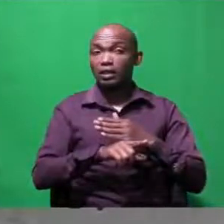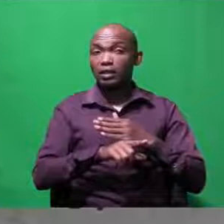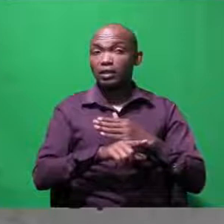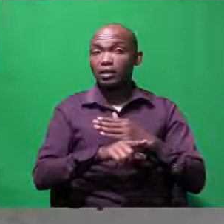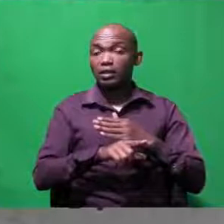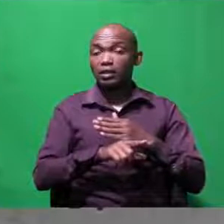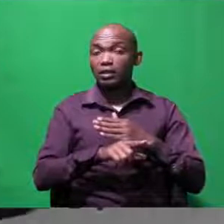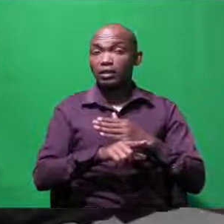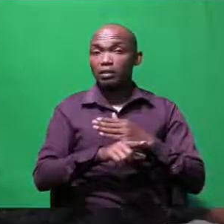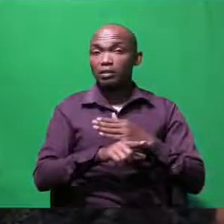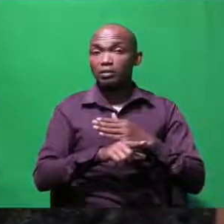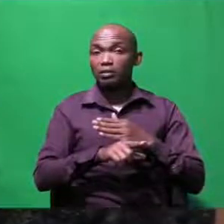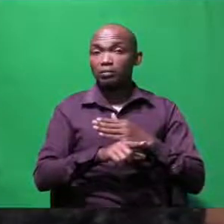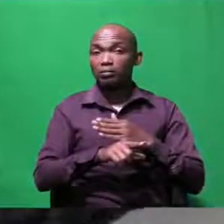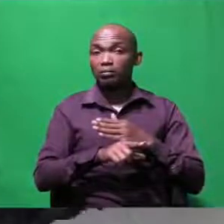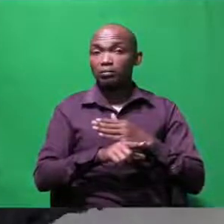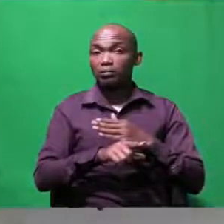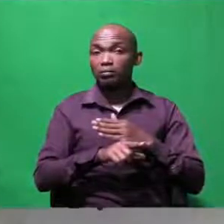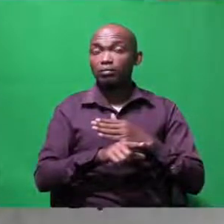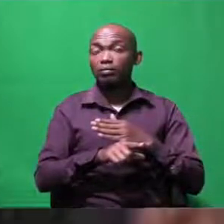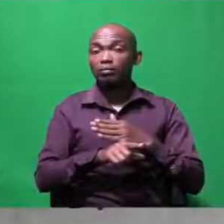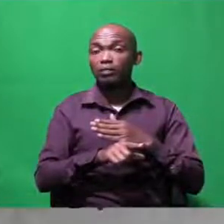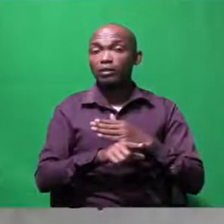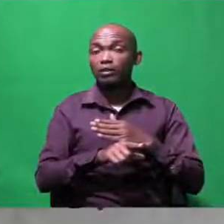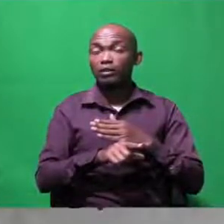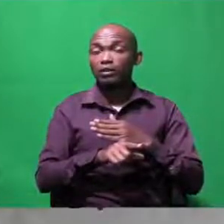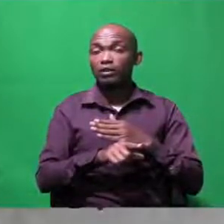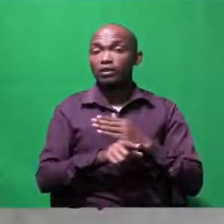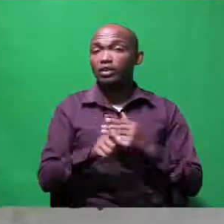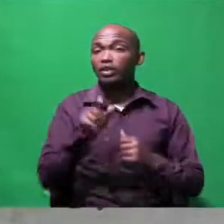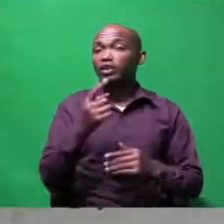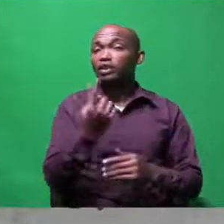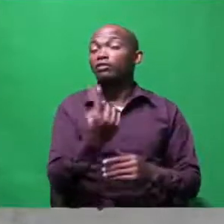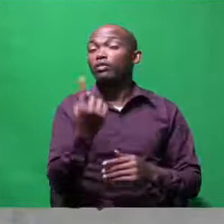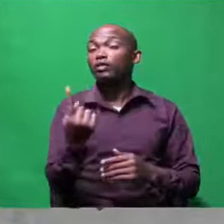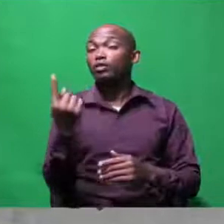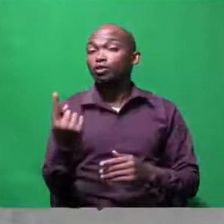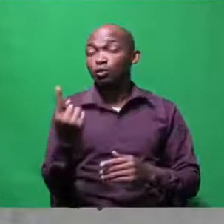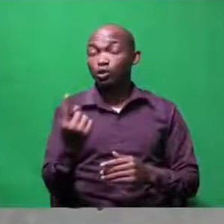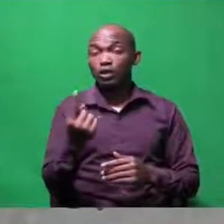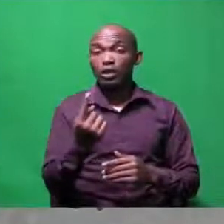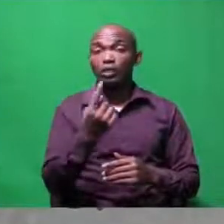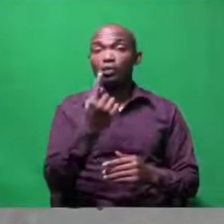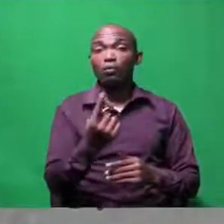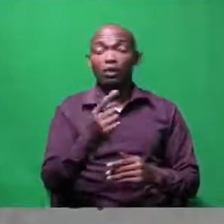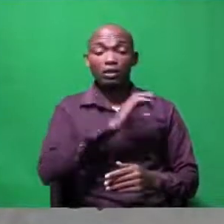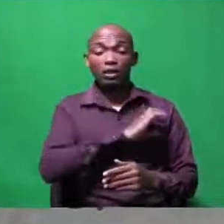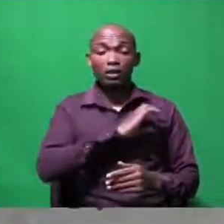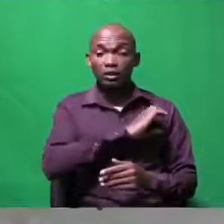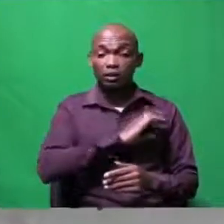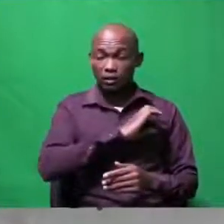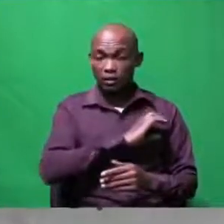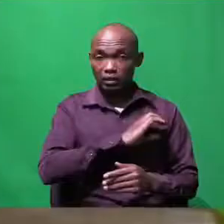from the origin, or is different from the general characteristics. So let us one